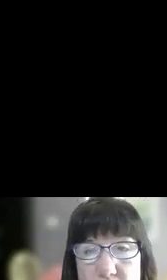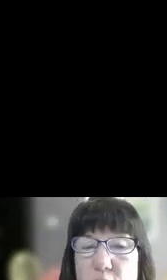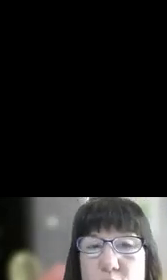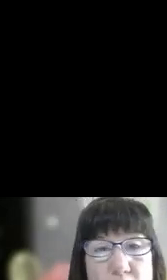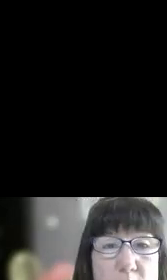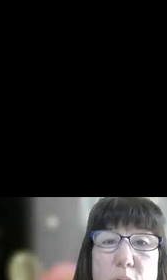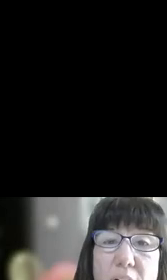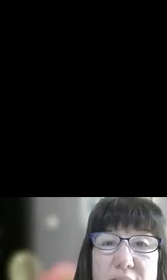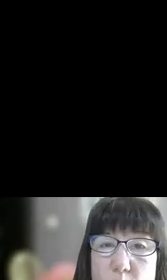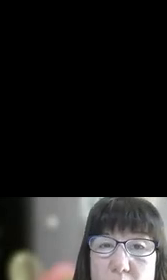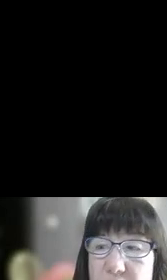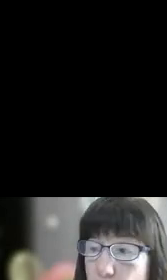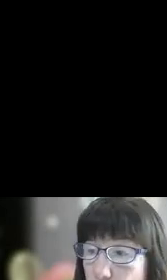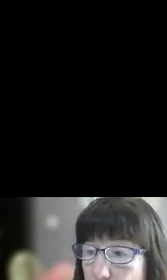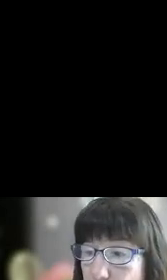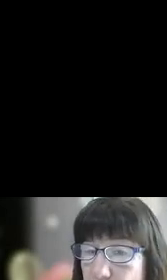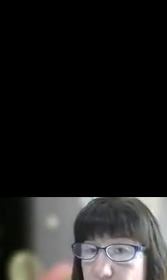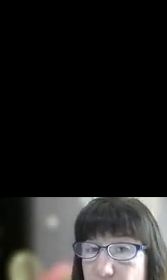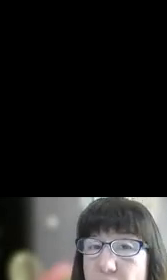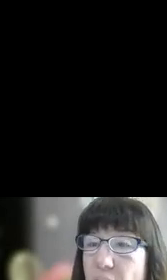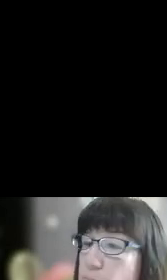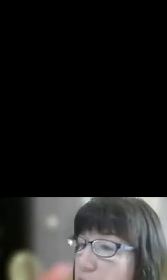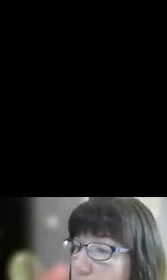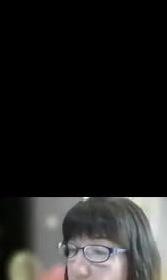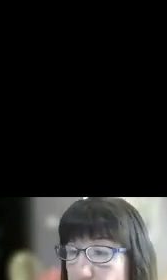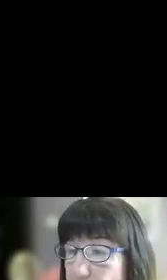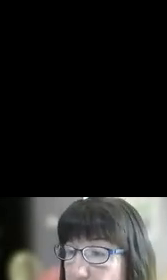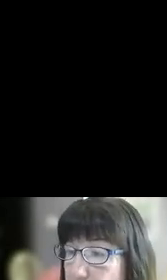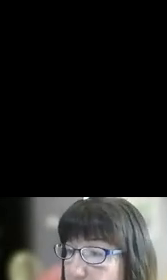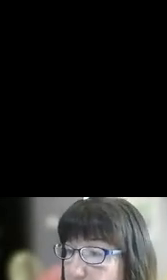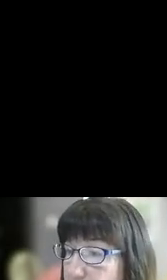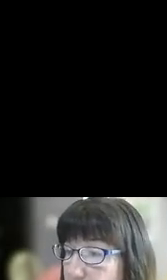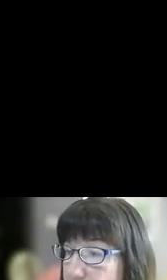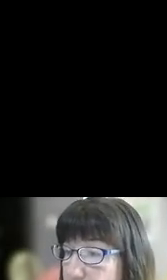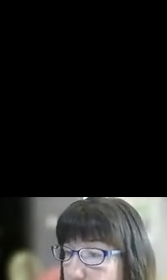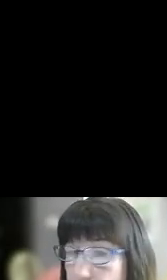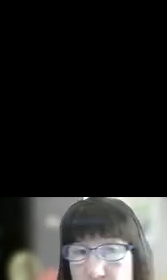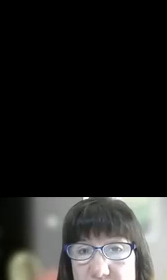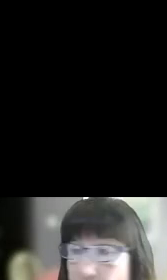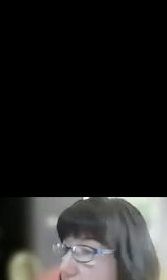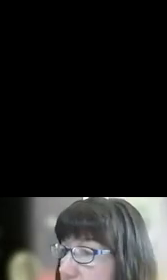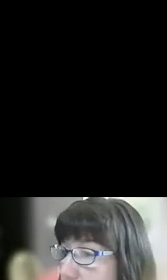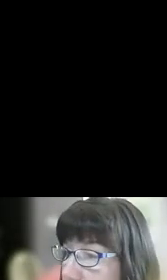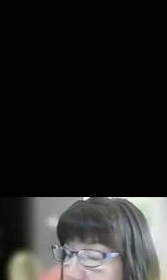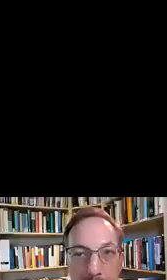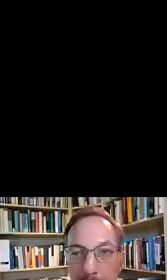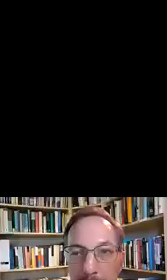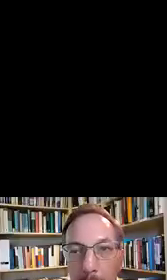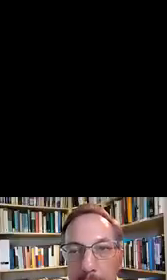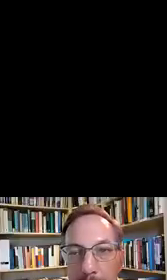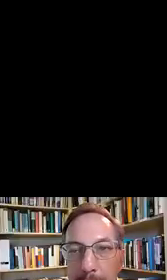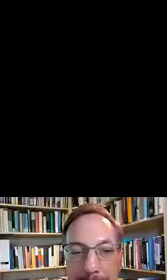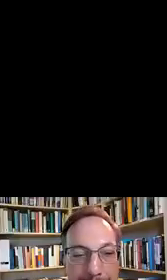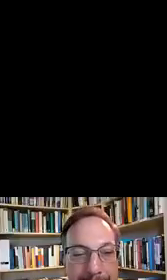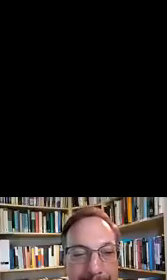before you try and apply for their program area. So Greg, anything else to add to that, or have I tackled that one nicely?